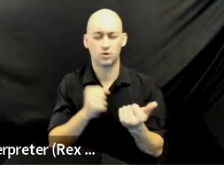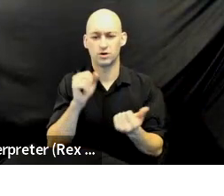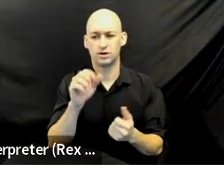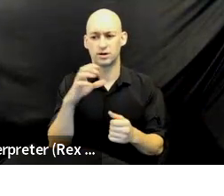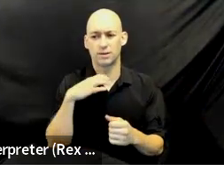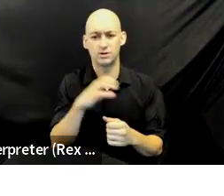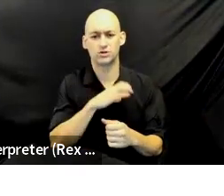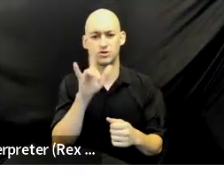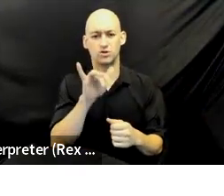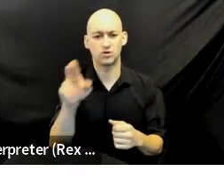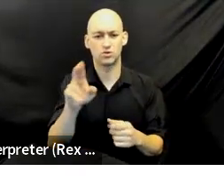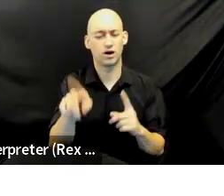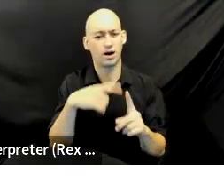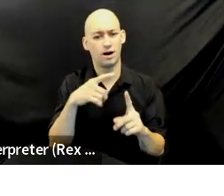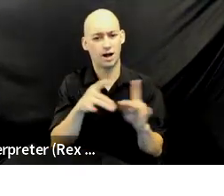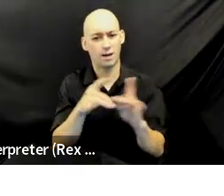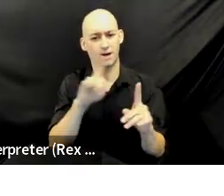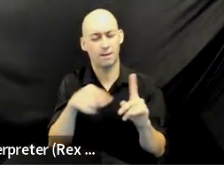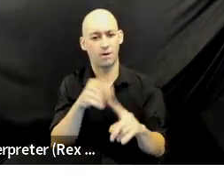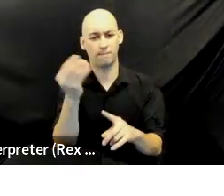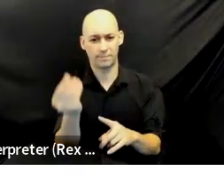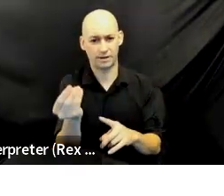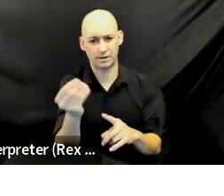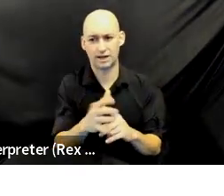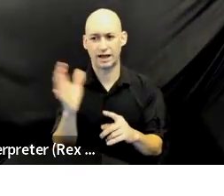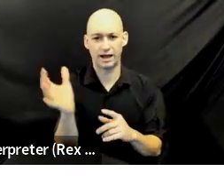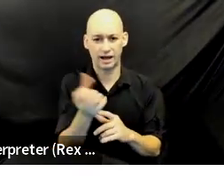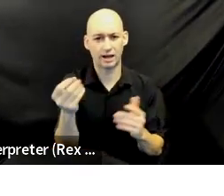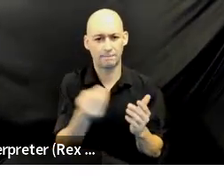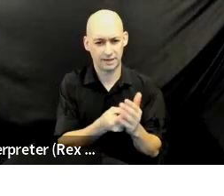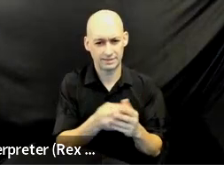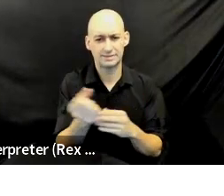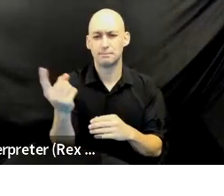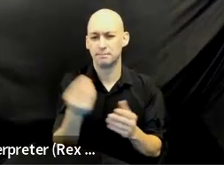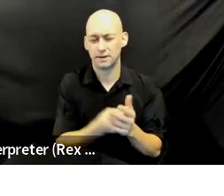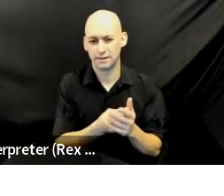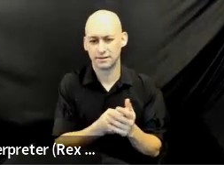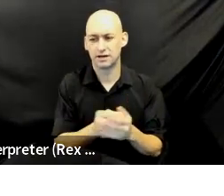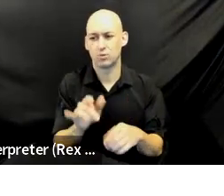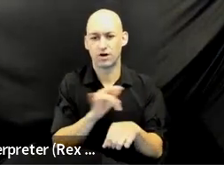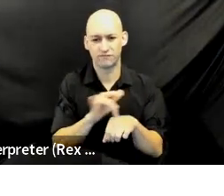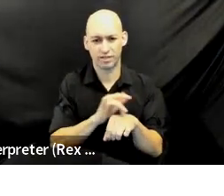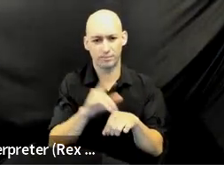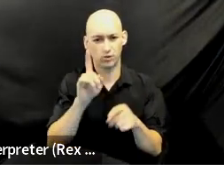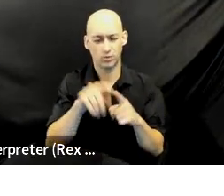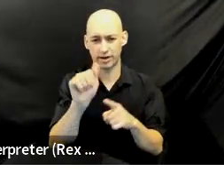comment about money. Spend money. Get money and spend money. Okay. We are available to allocate.